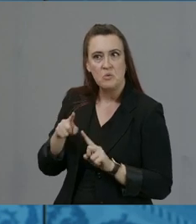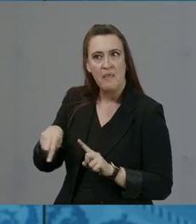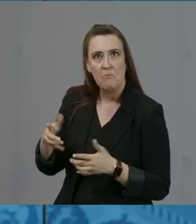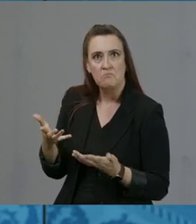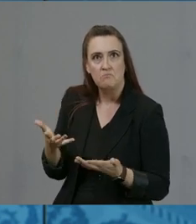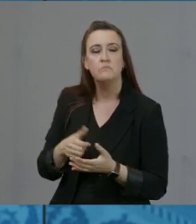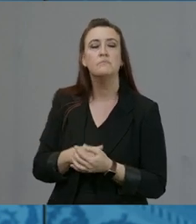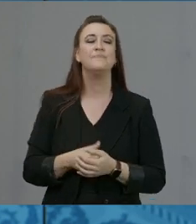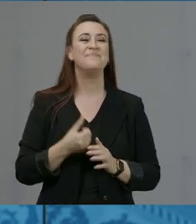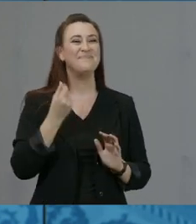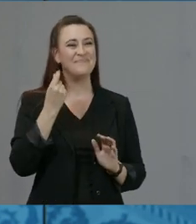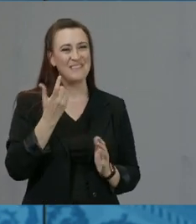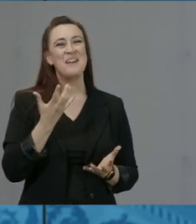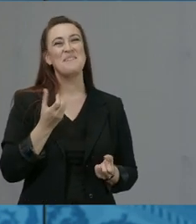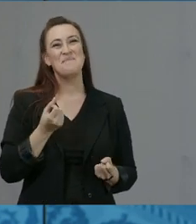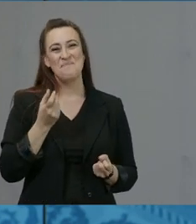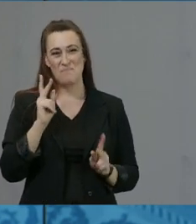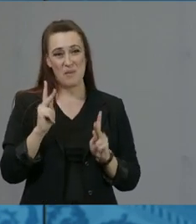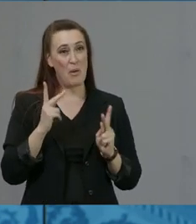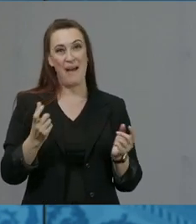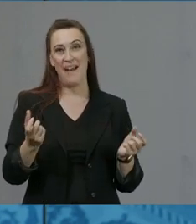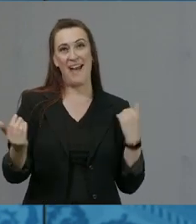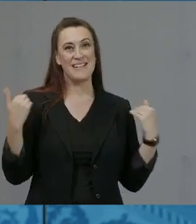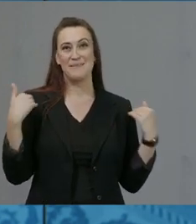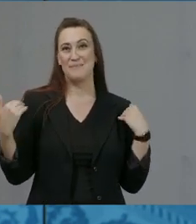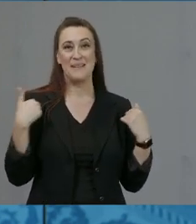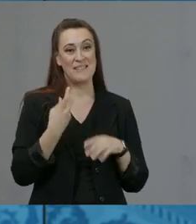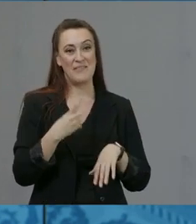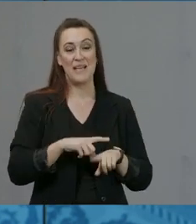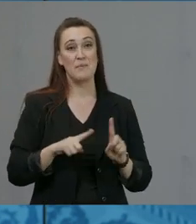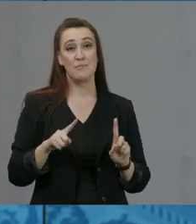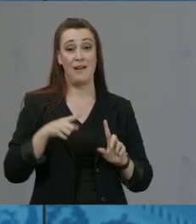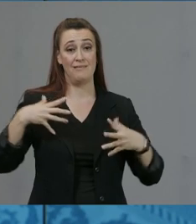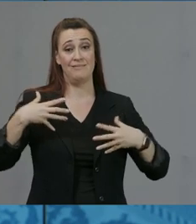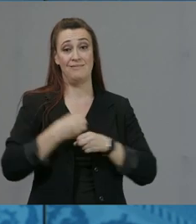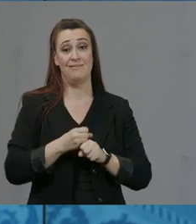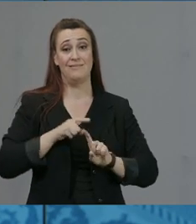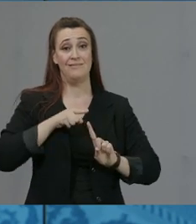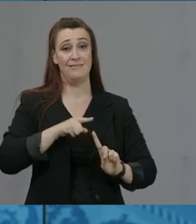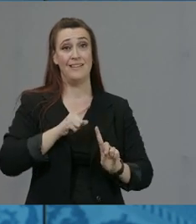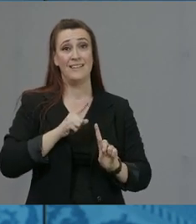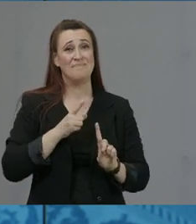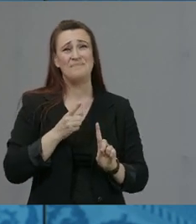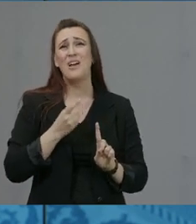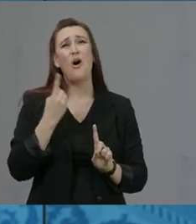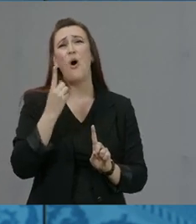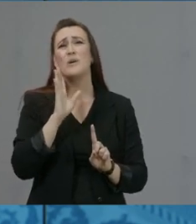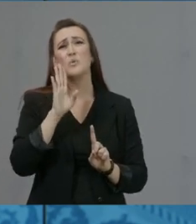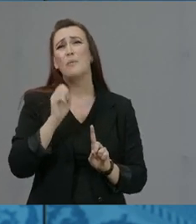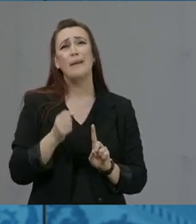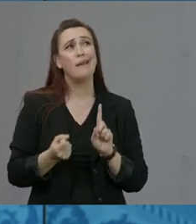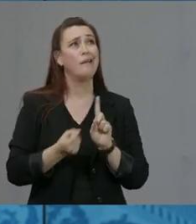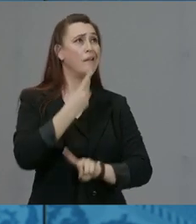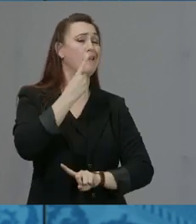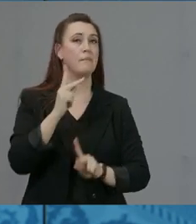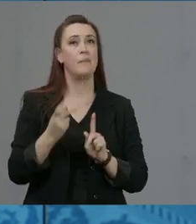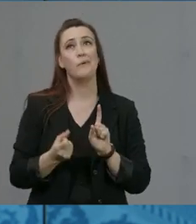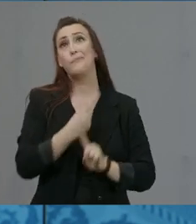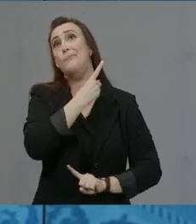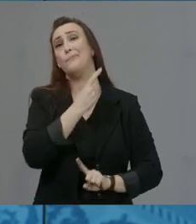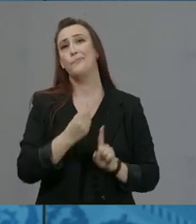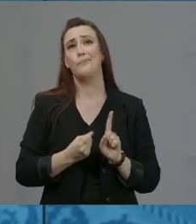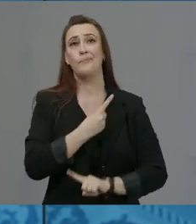afternoon, but there's always going to be outliers in any situation. I would say that by and